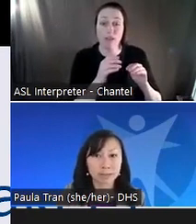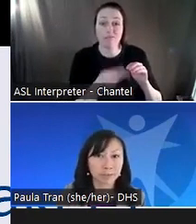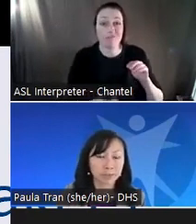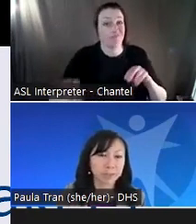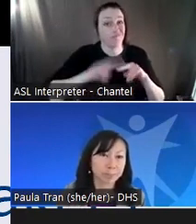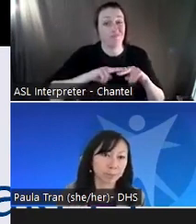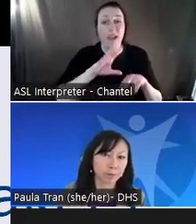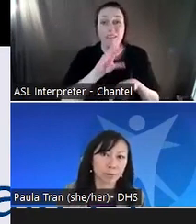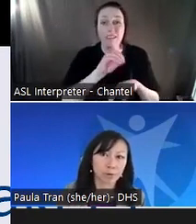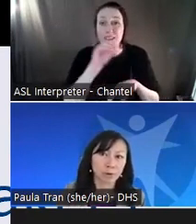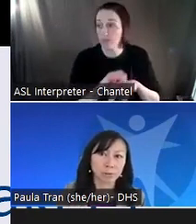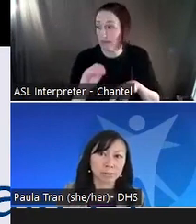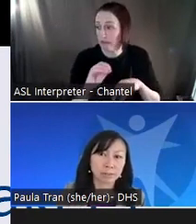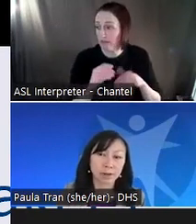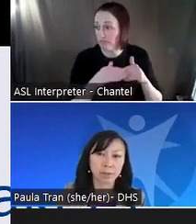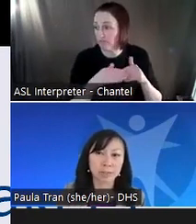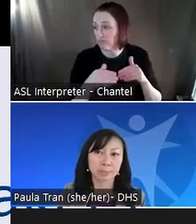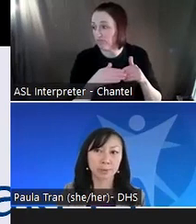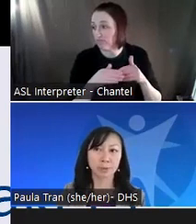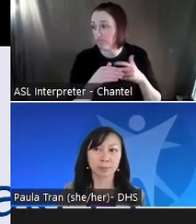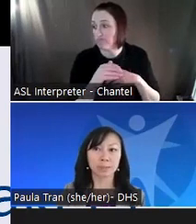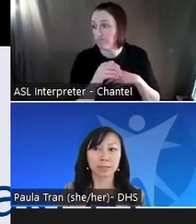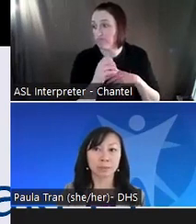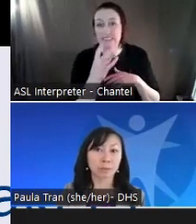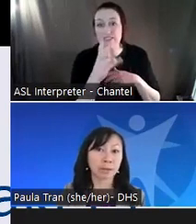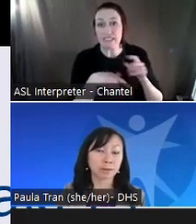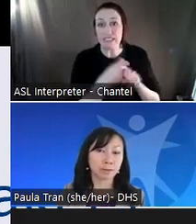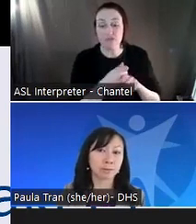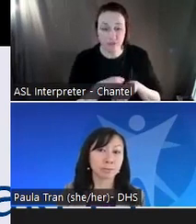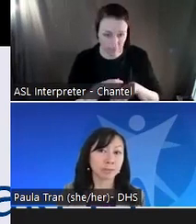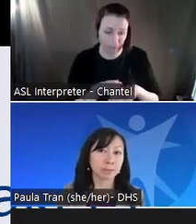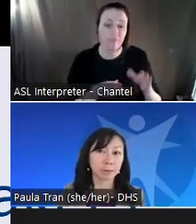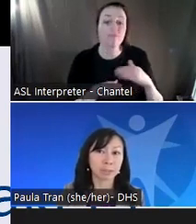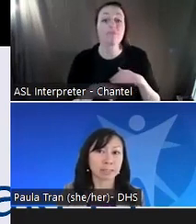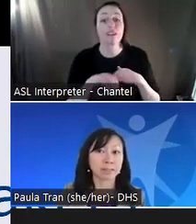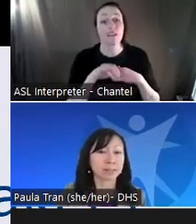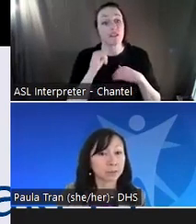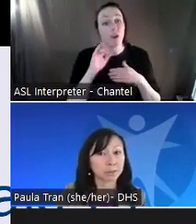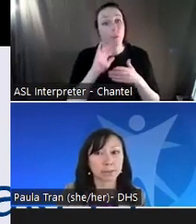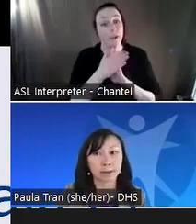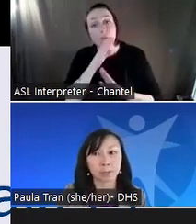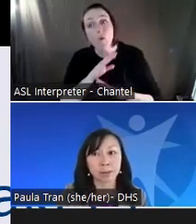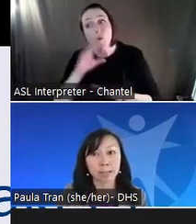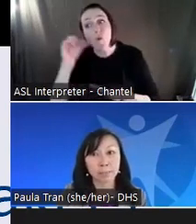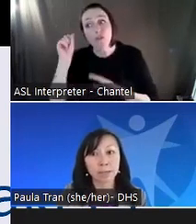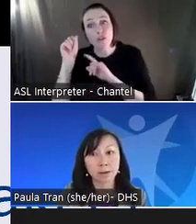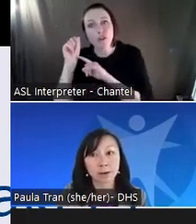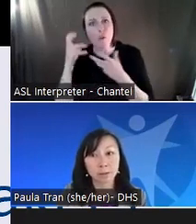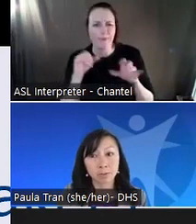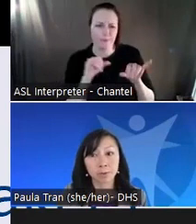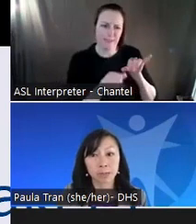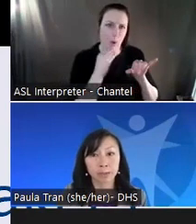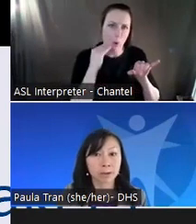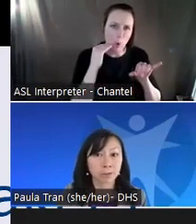Investing in interventions that promote older adults' health and support their ability to remain in their homes and communities is essential to help limit